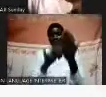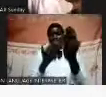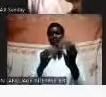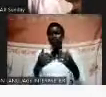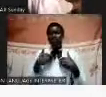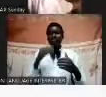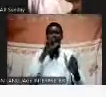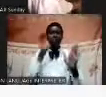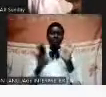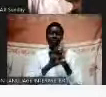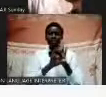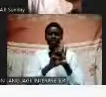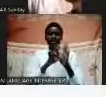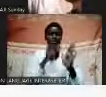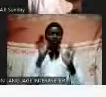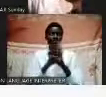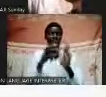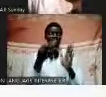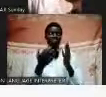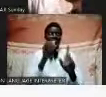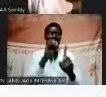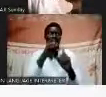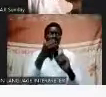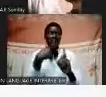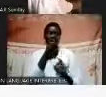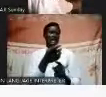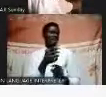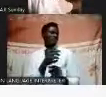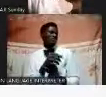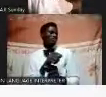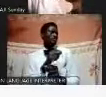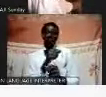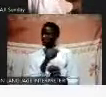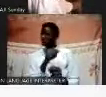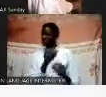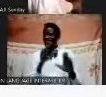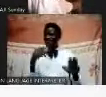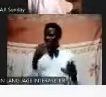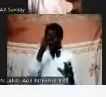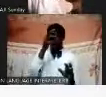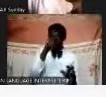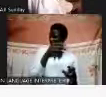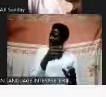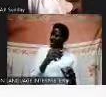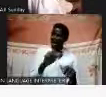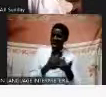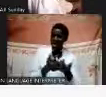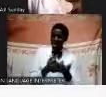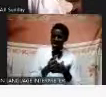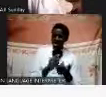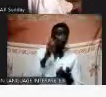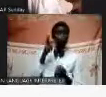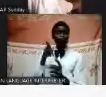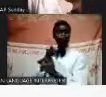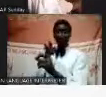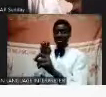a chicken. And I couldn't understand, why is this child, isn't it obvious? And this child is maybe 6, 7. And